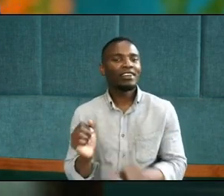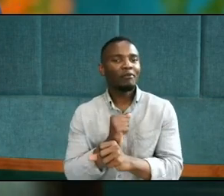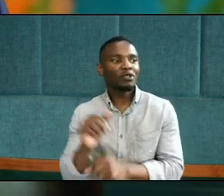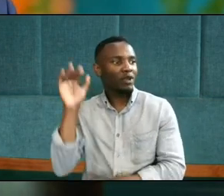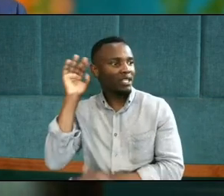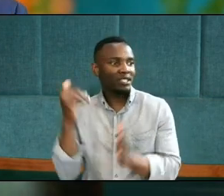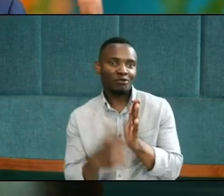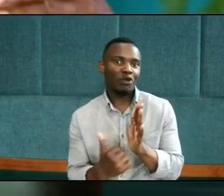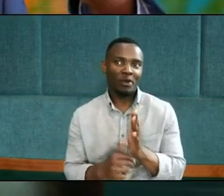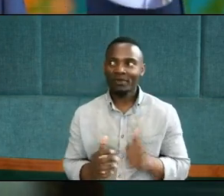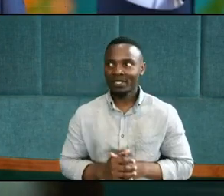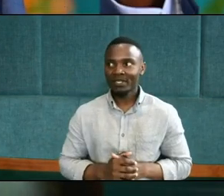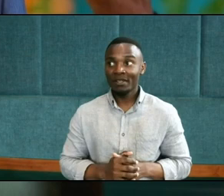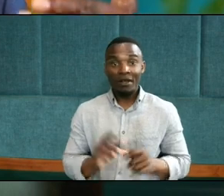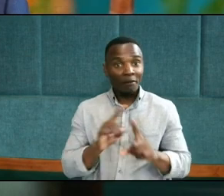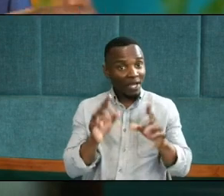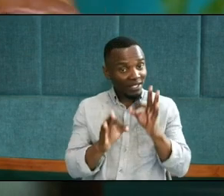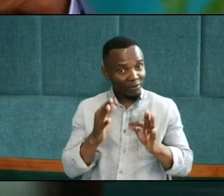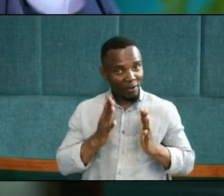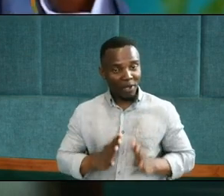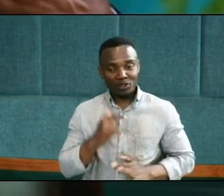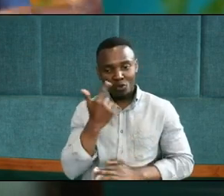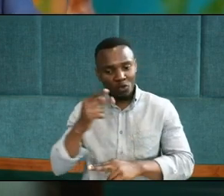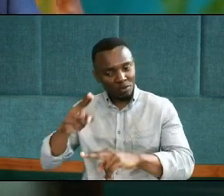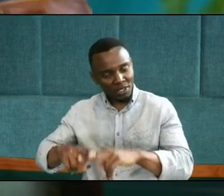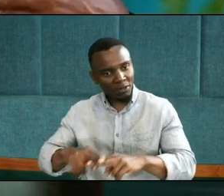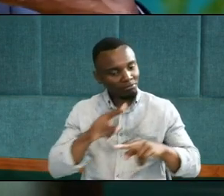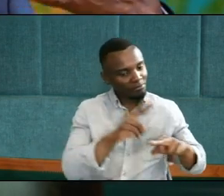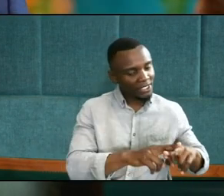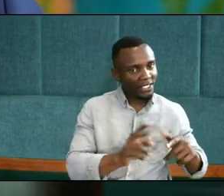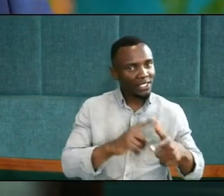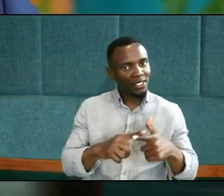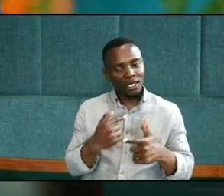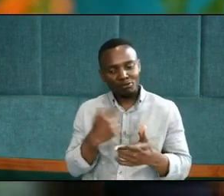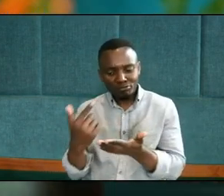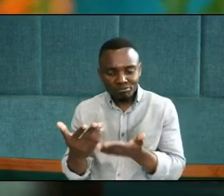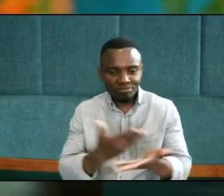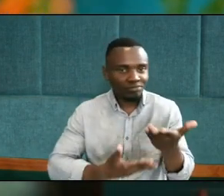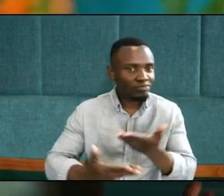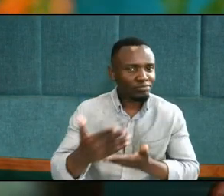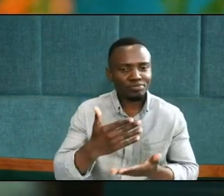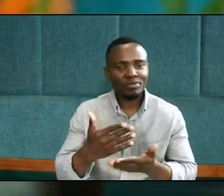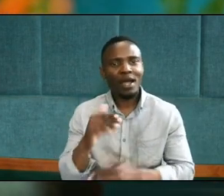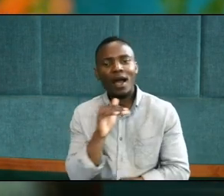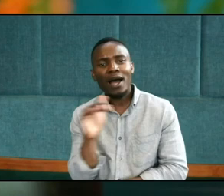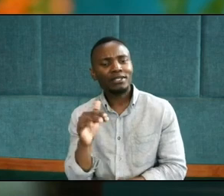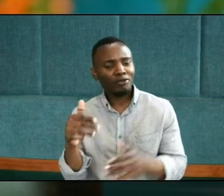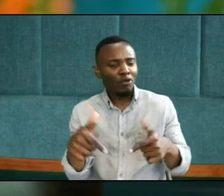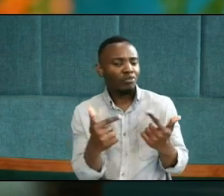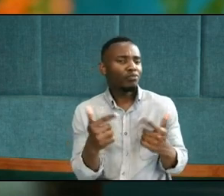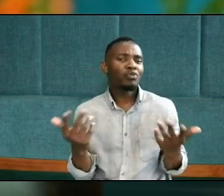are not solved. But if you had somebody to sit with you, take you through, what were we fighting after all? It's nothing